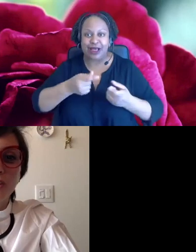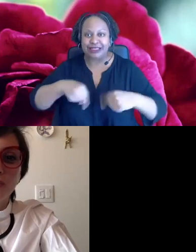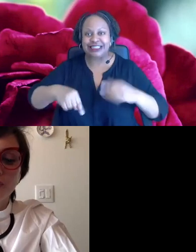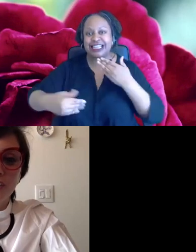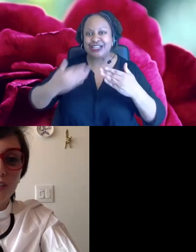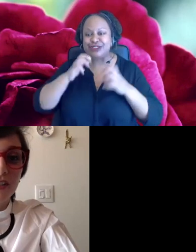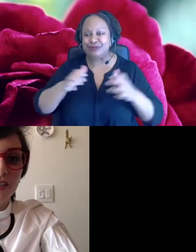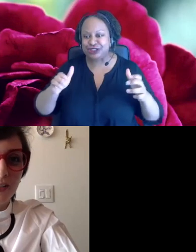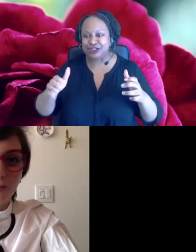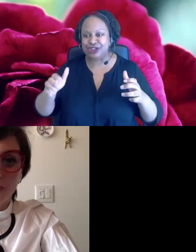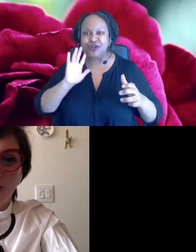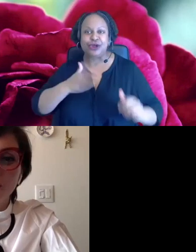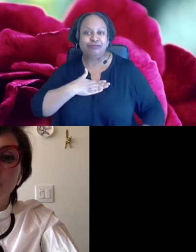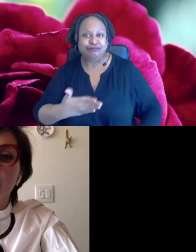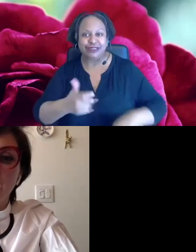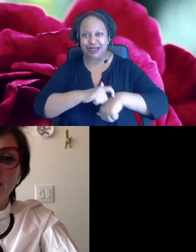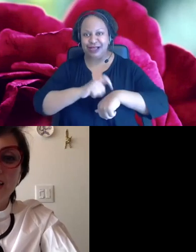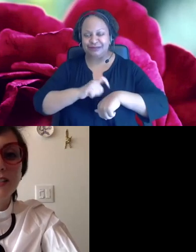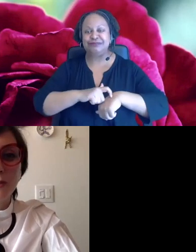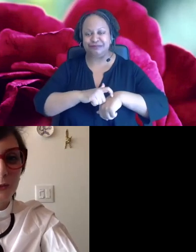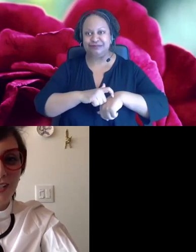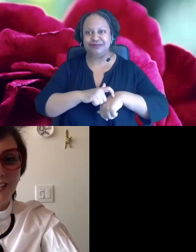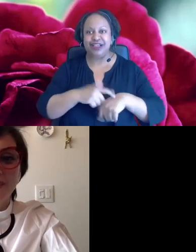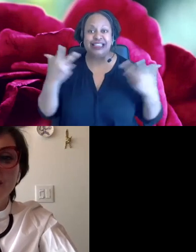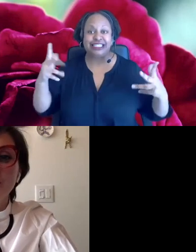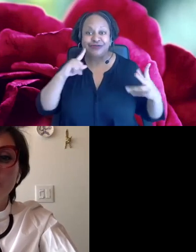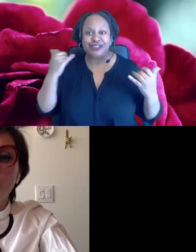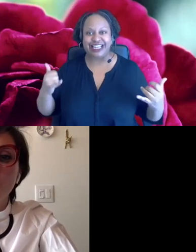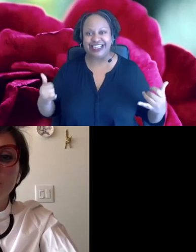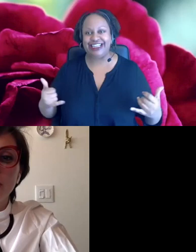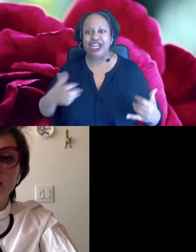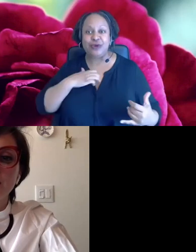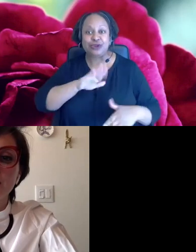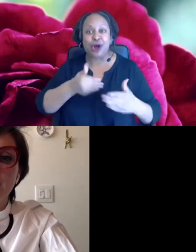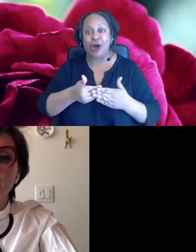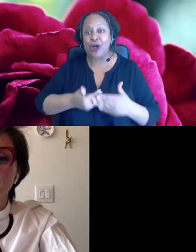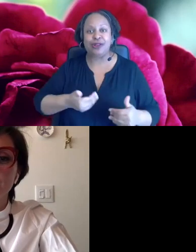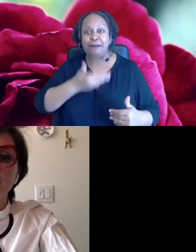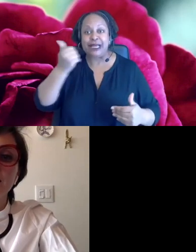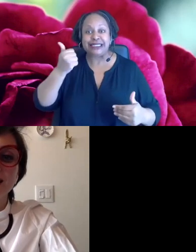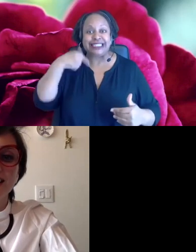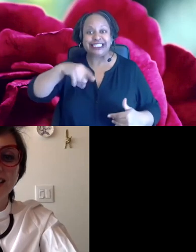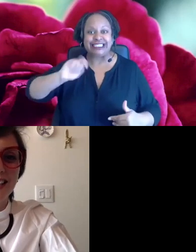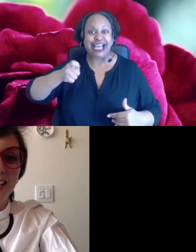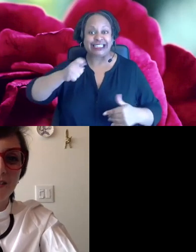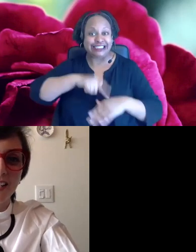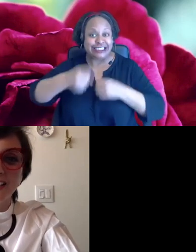you so much for generosity of your time. And that's it for today. We wish you all the best this tax season.